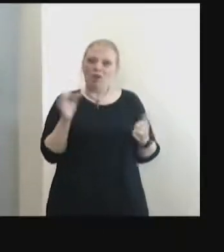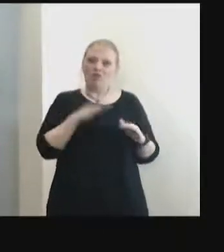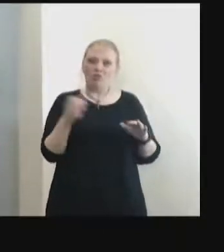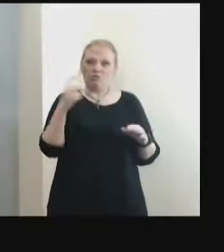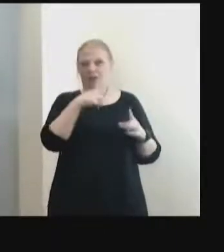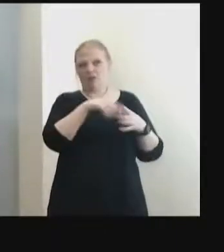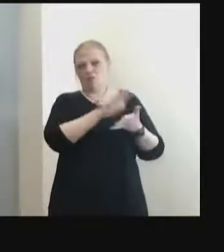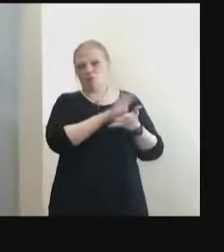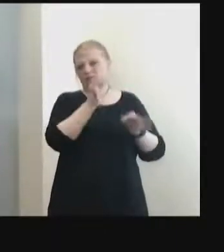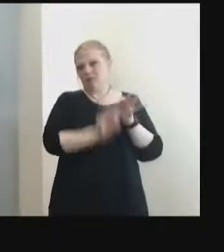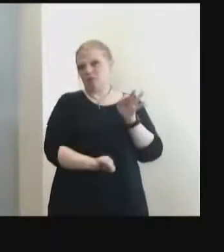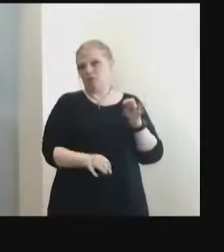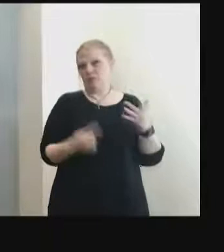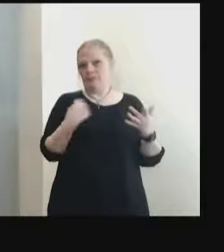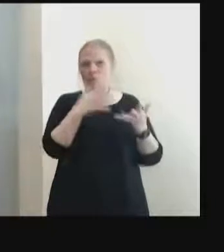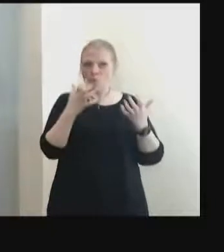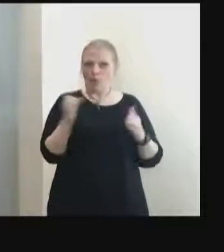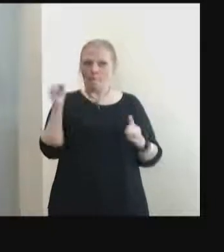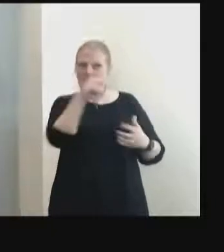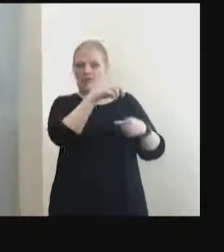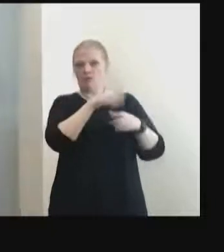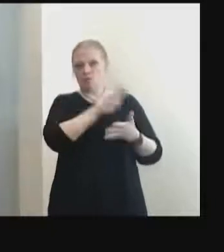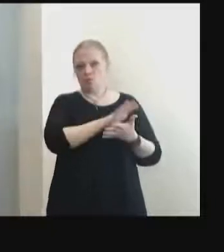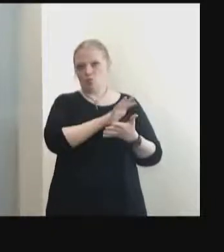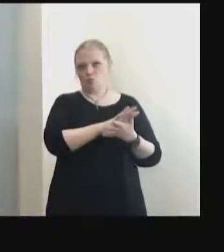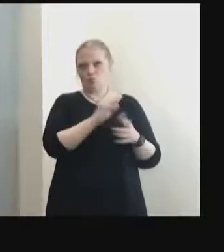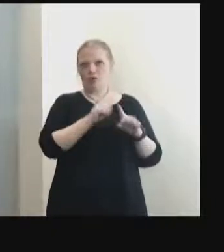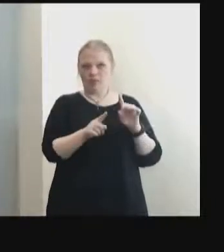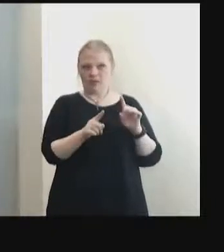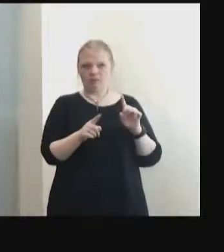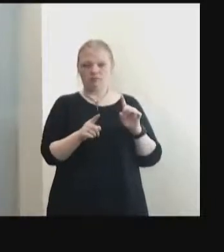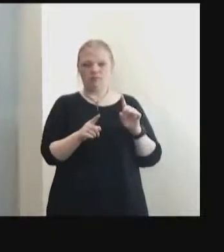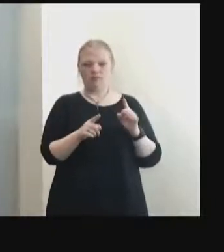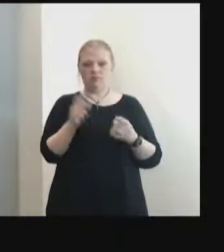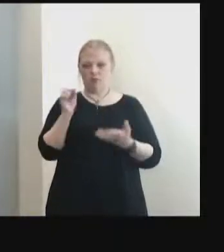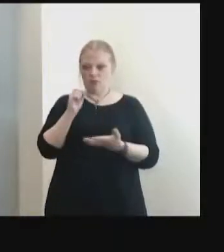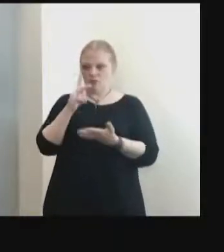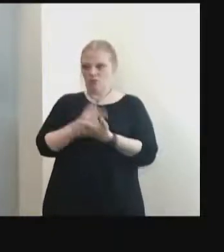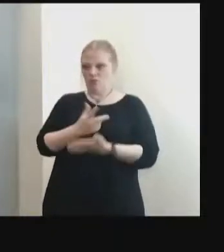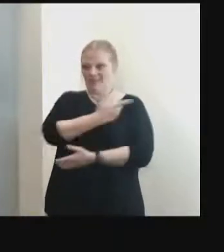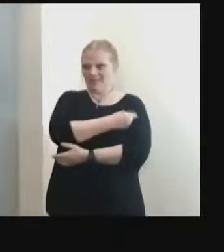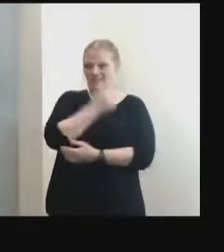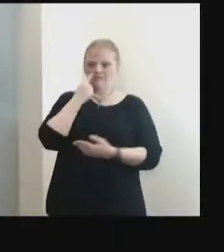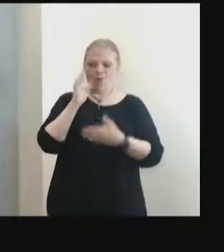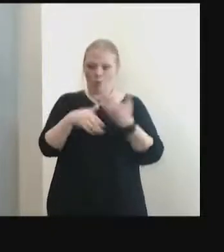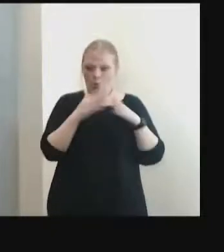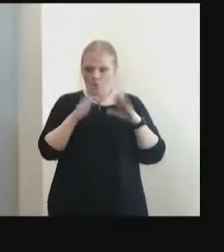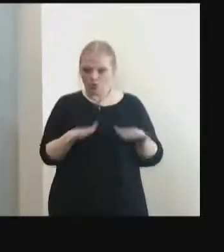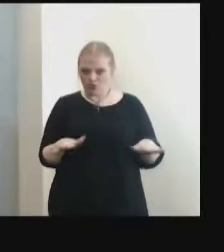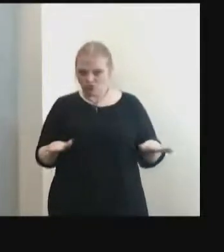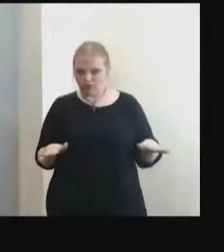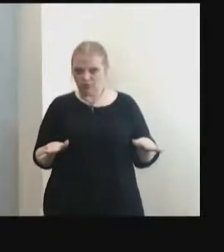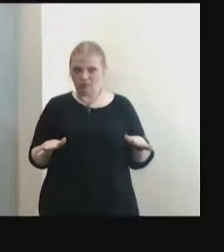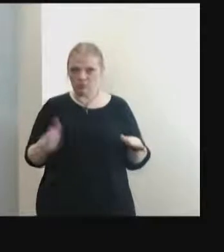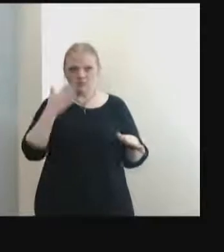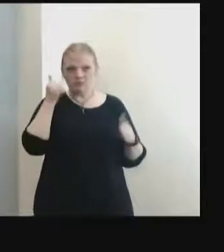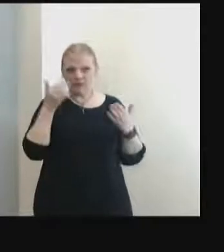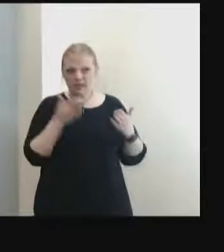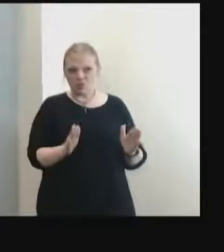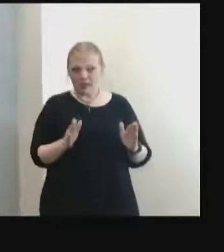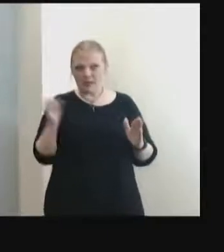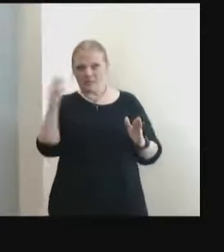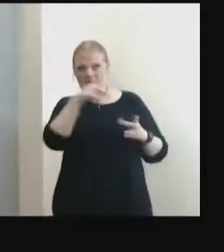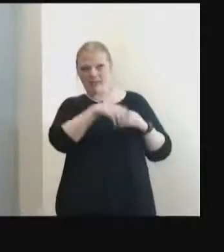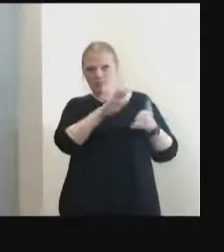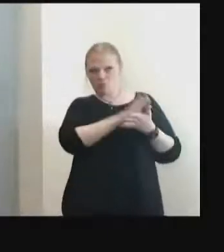simple as that. We all want them to have back in school. If you get once they approve vaccines for all children, the best way to get your kids